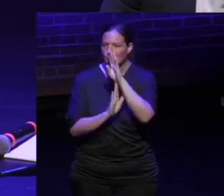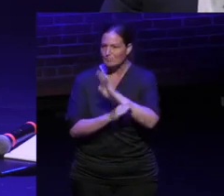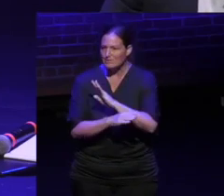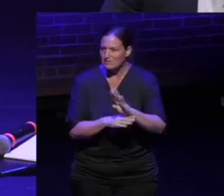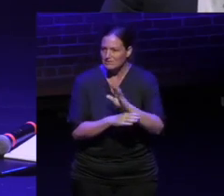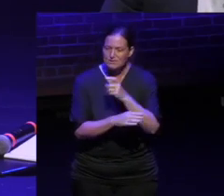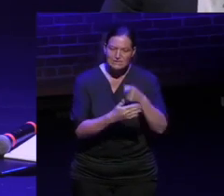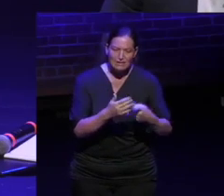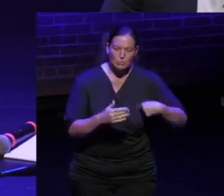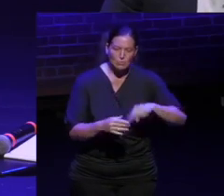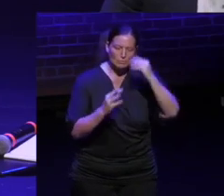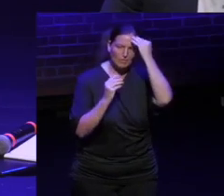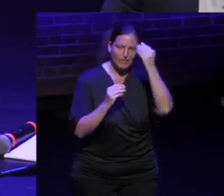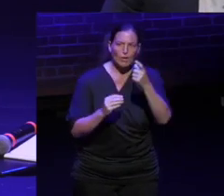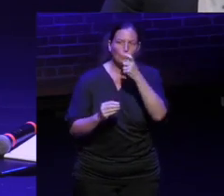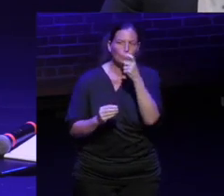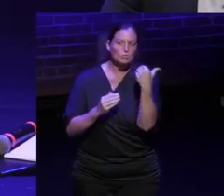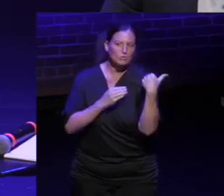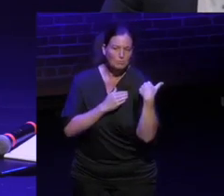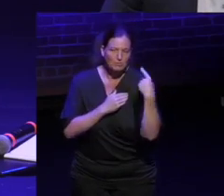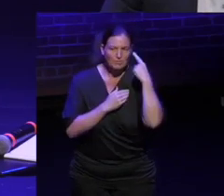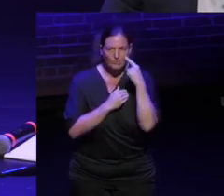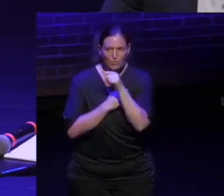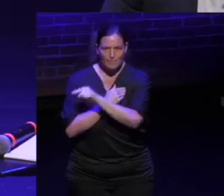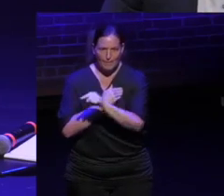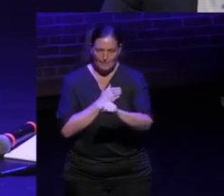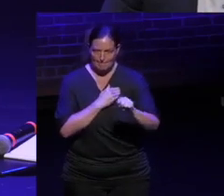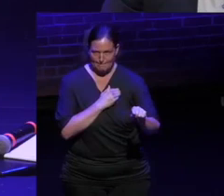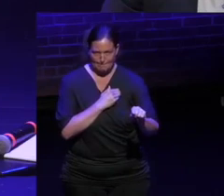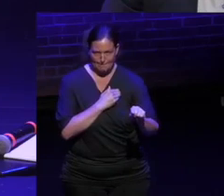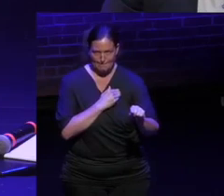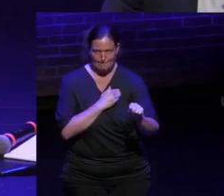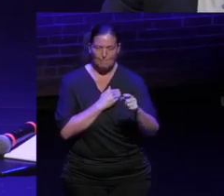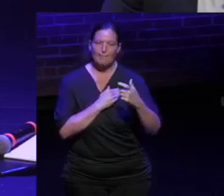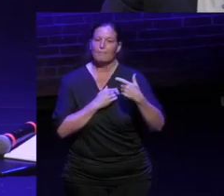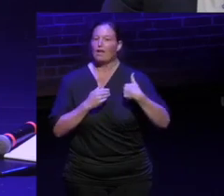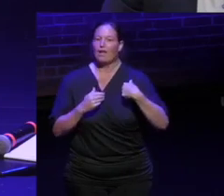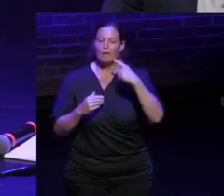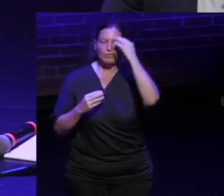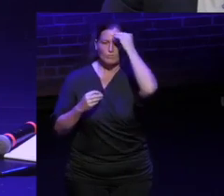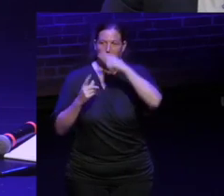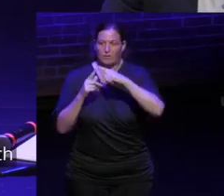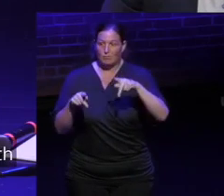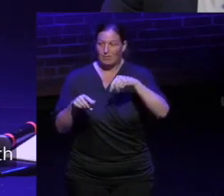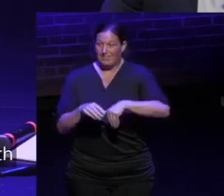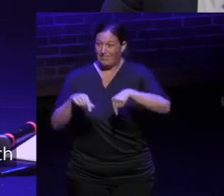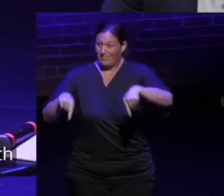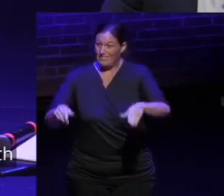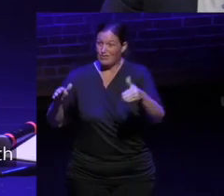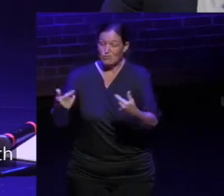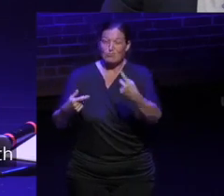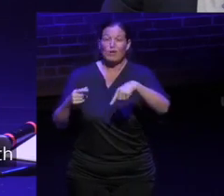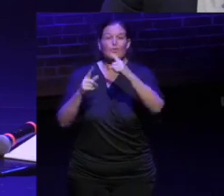changing the way that we think about whose responsibility it is to pay for these things. Because I don't think that folks in this room and folks